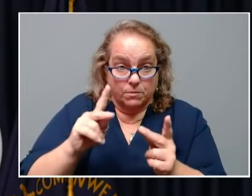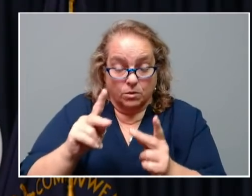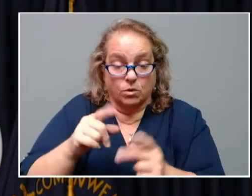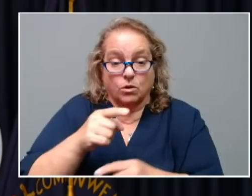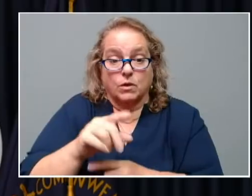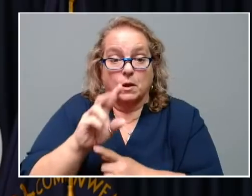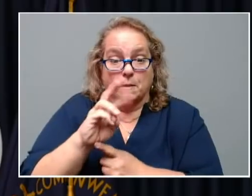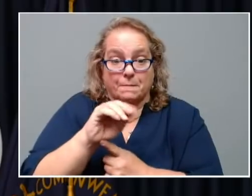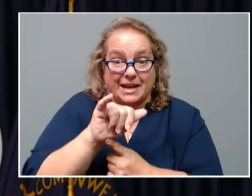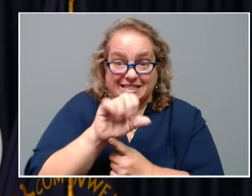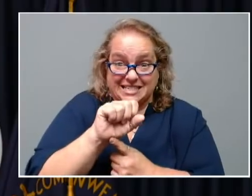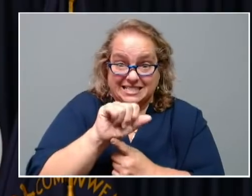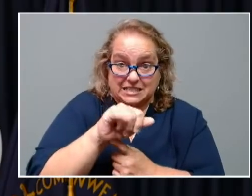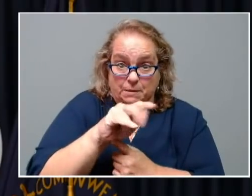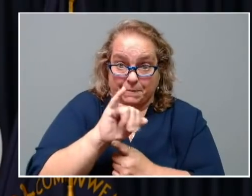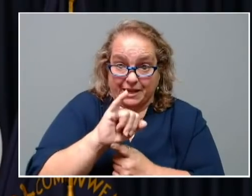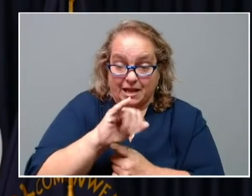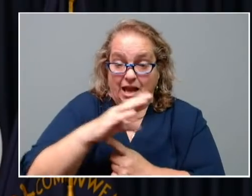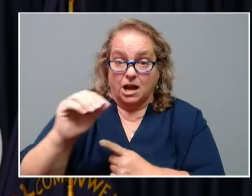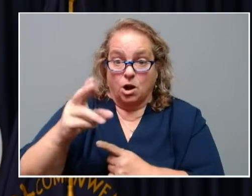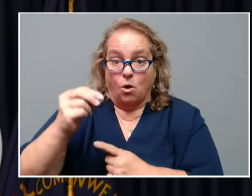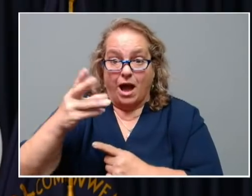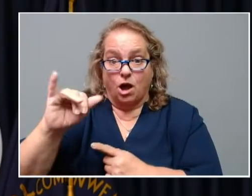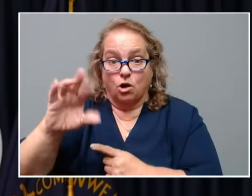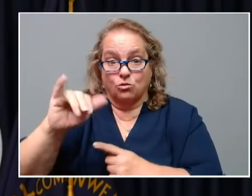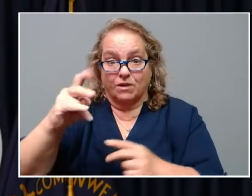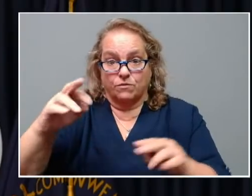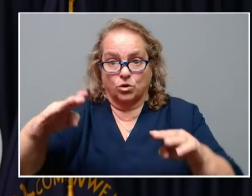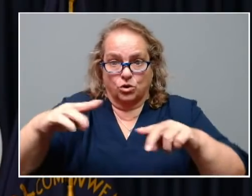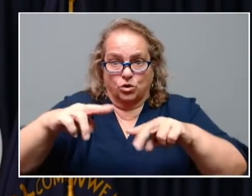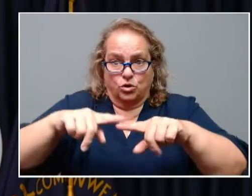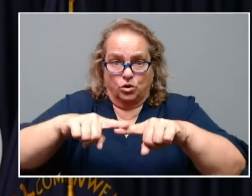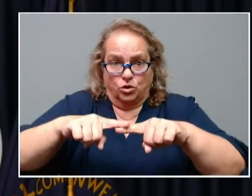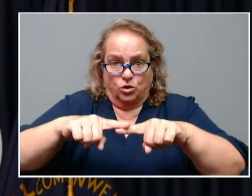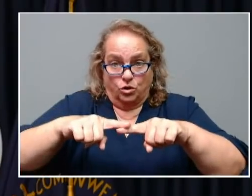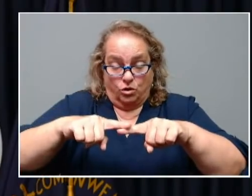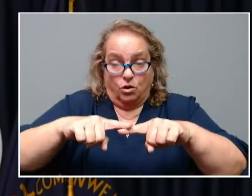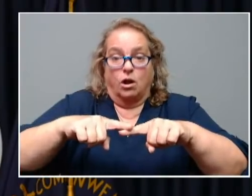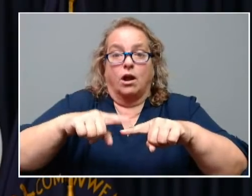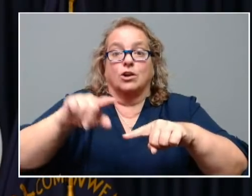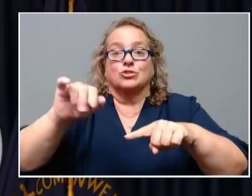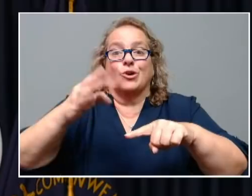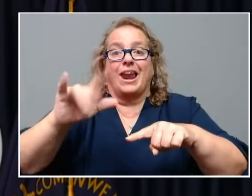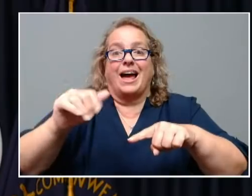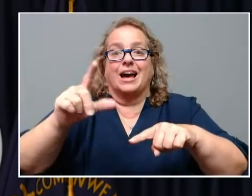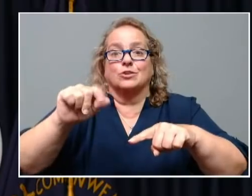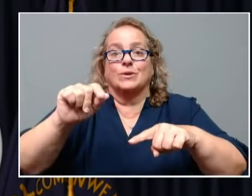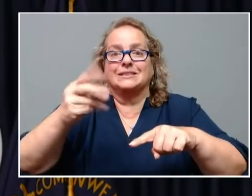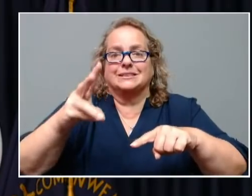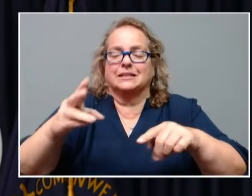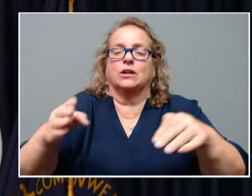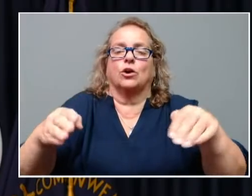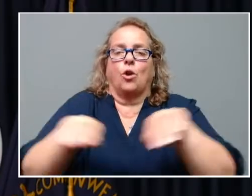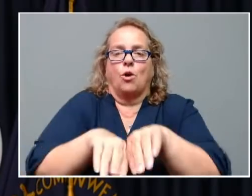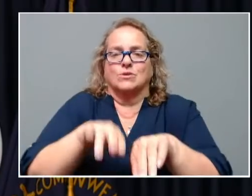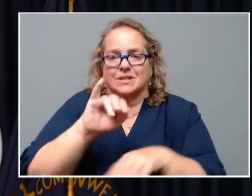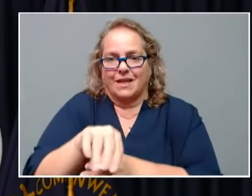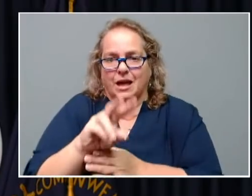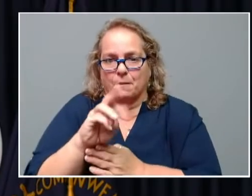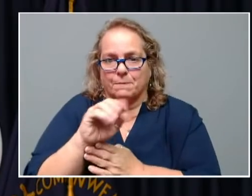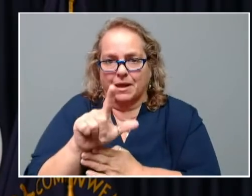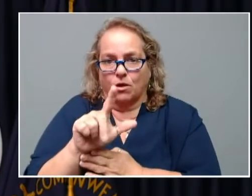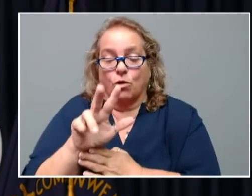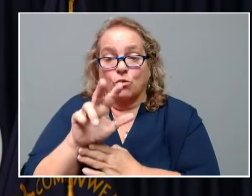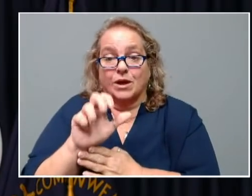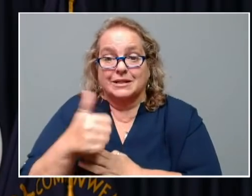and the Ohio rivers, and then they closed it in July of 2016. That put the mill's 310 employees out of work.